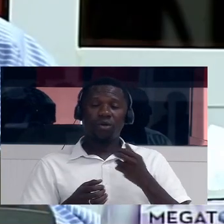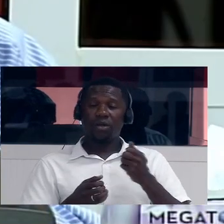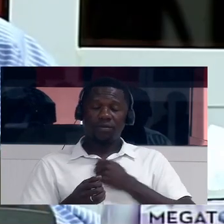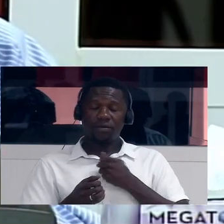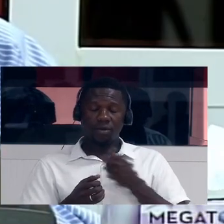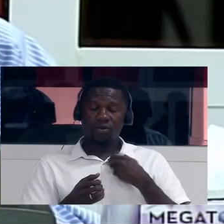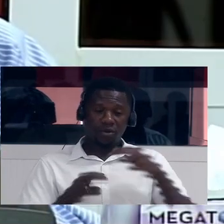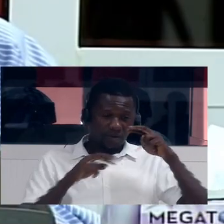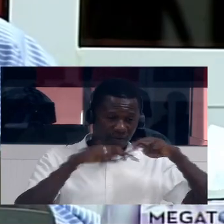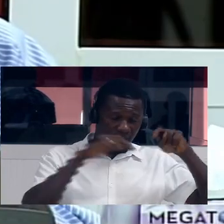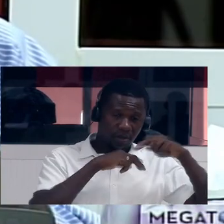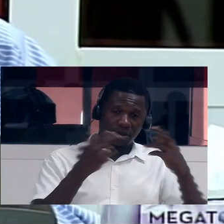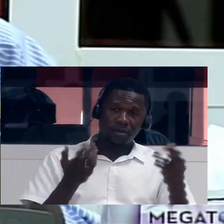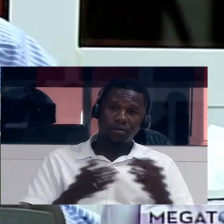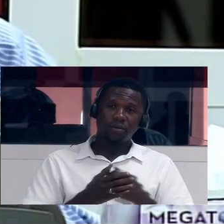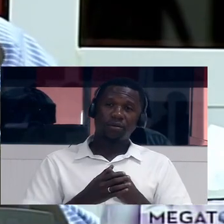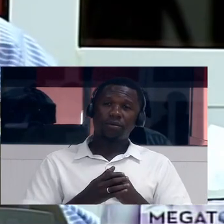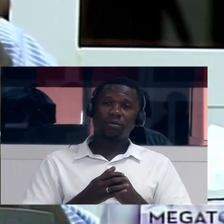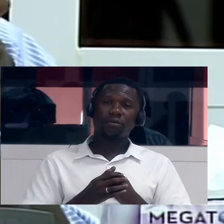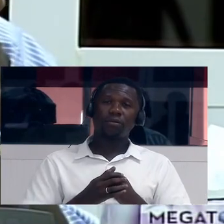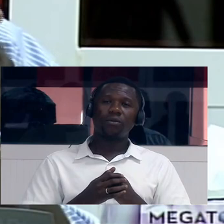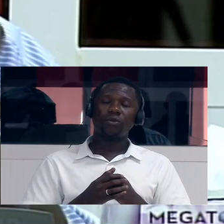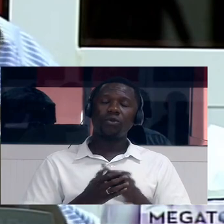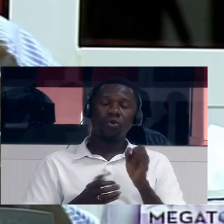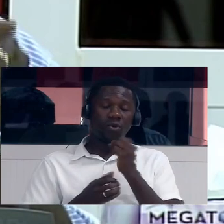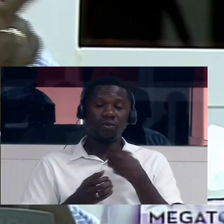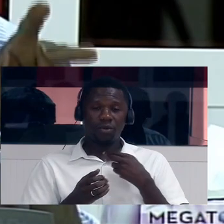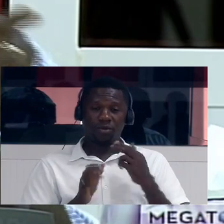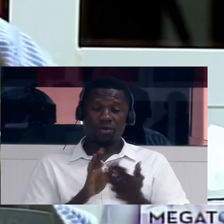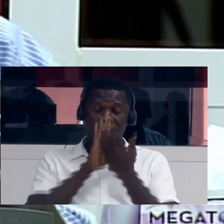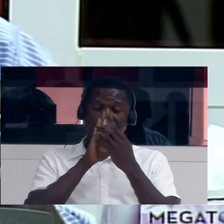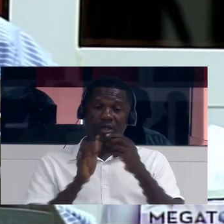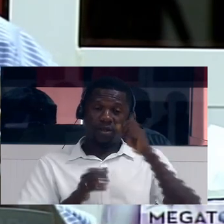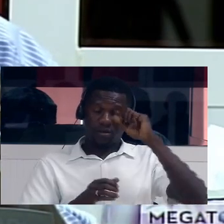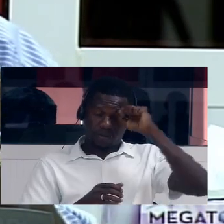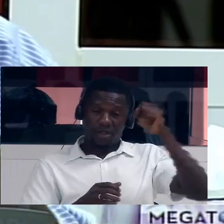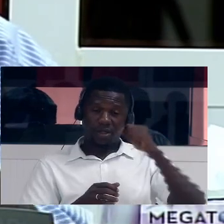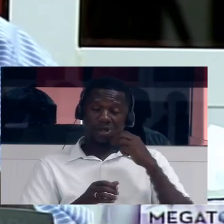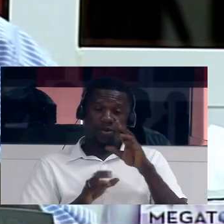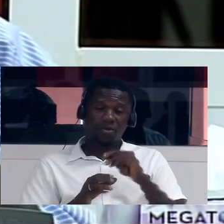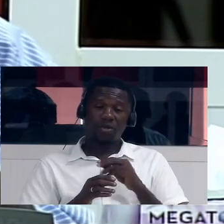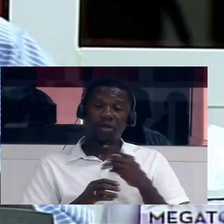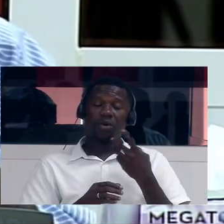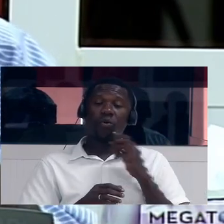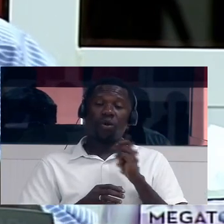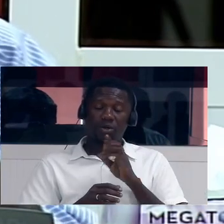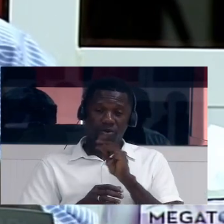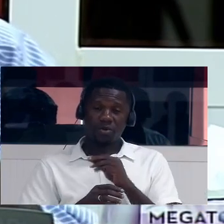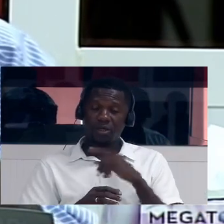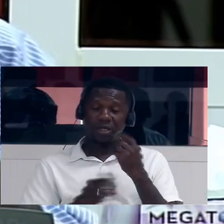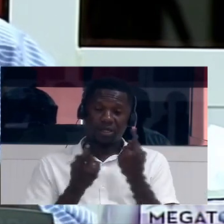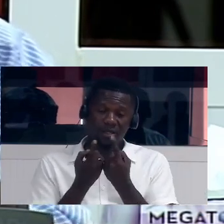would not have stood in front of Ichi and told him what I told him. What I am saying is that if I had done certain things, that would have been very heroic on my